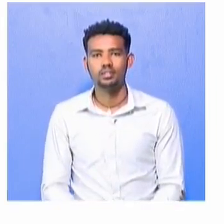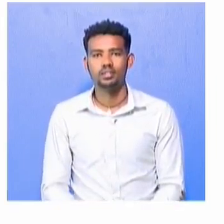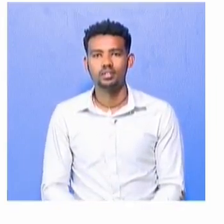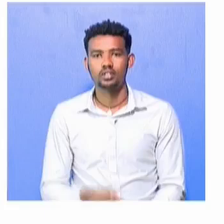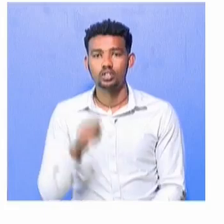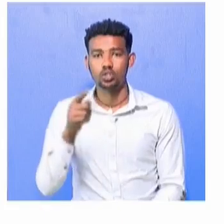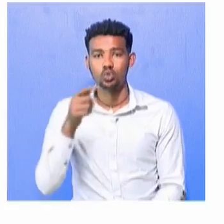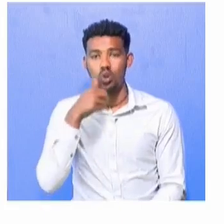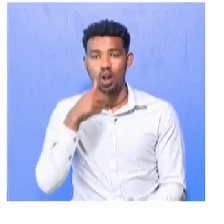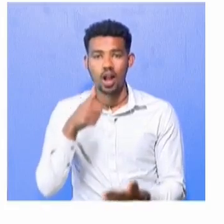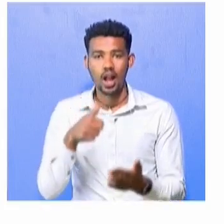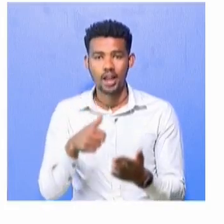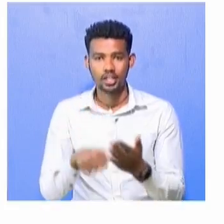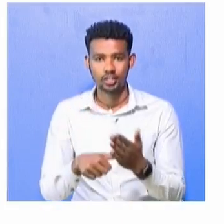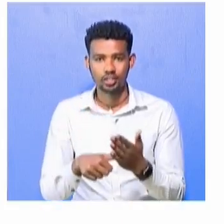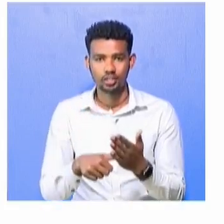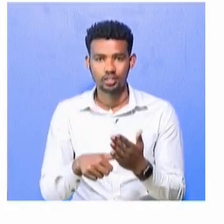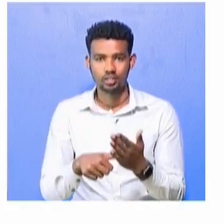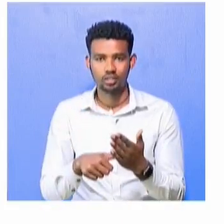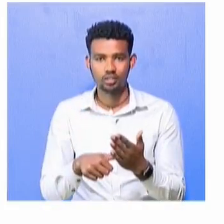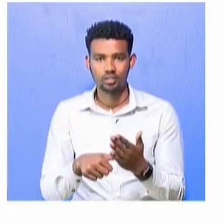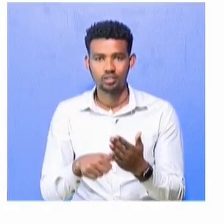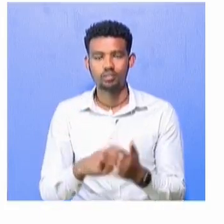Your letter.